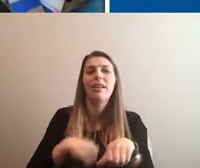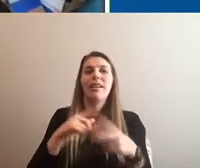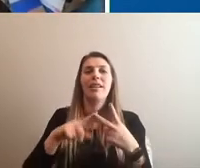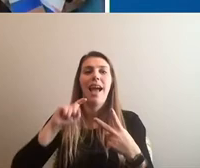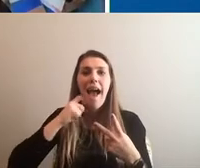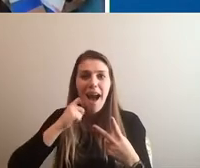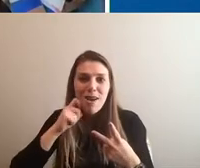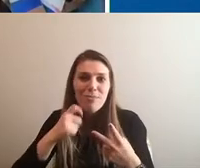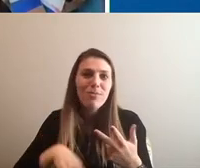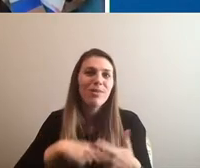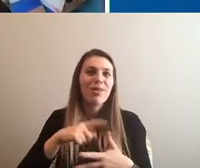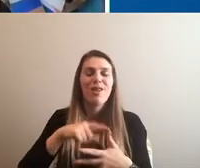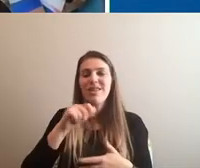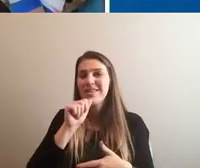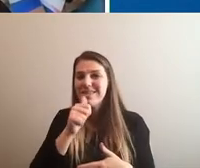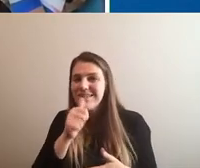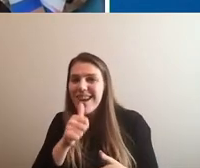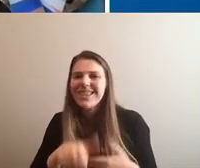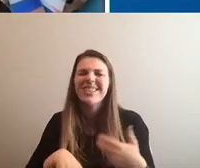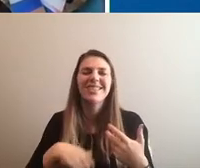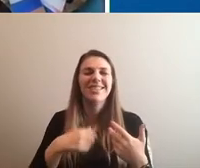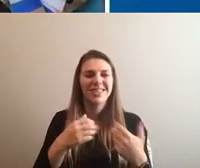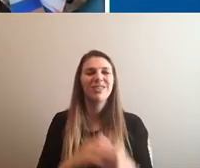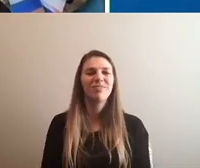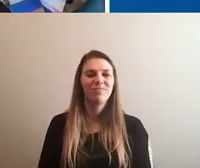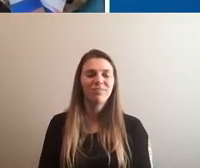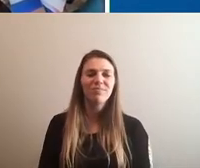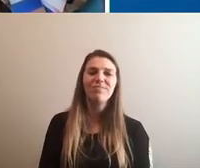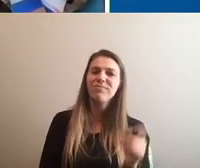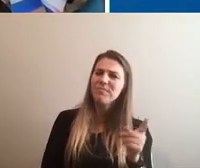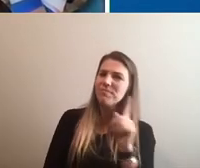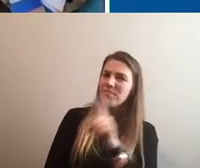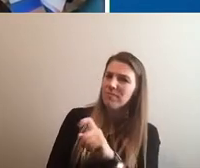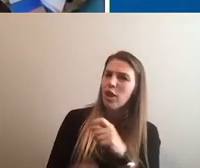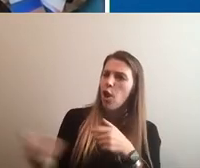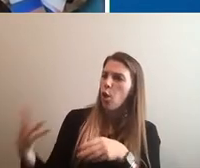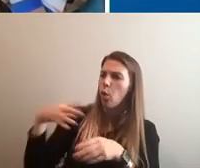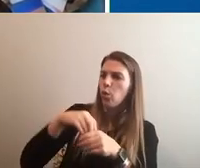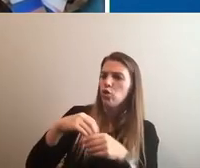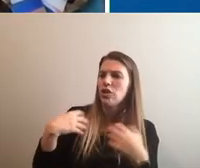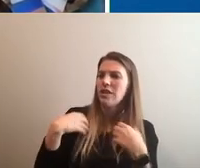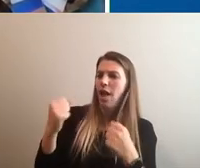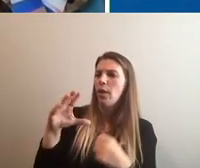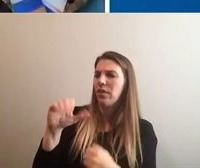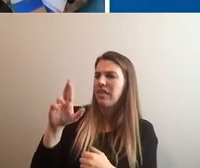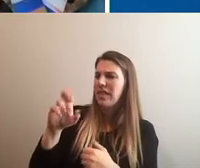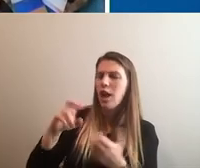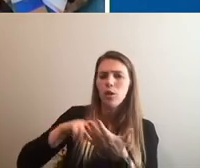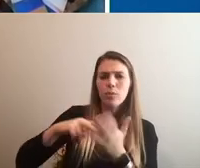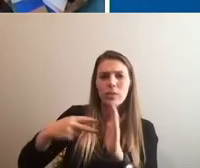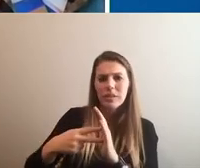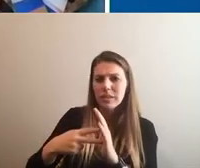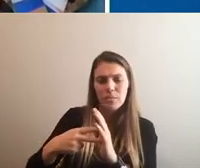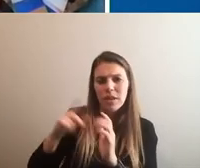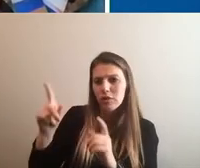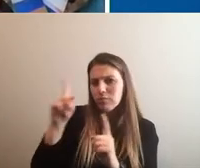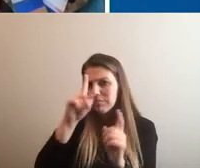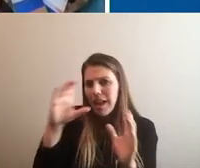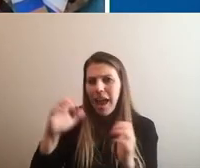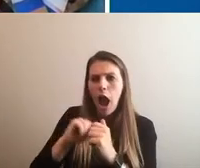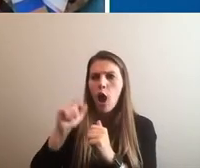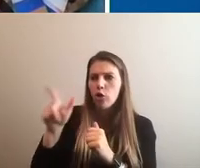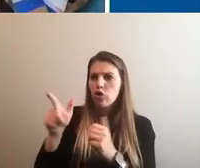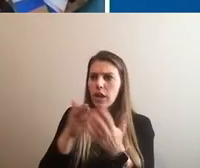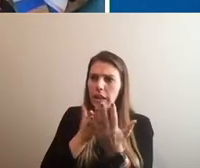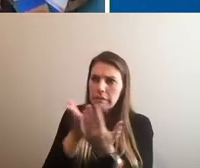apple, walnuts. What does inclusion in healthcare mean to her? How did she deal with the healthcare